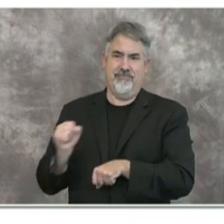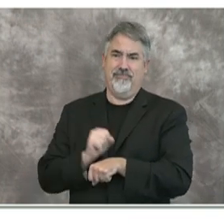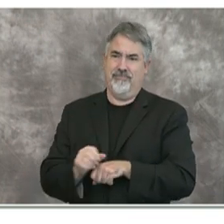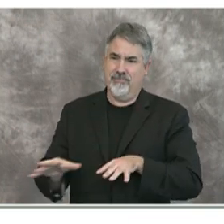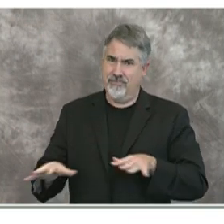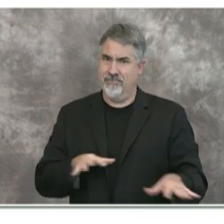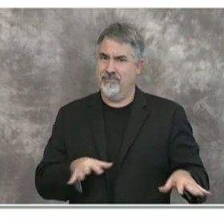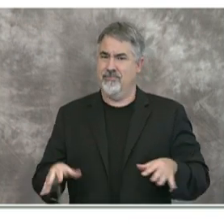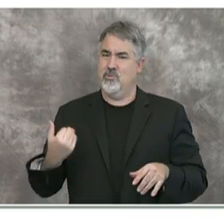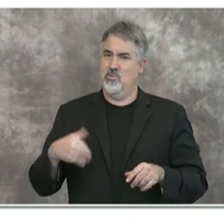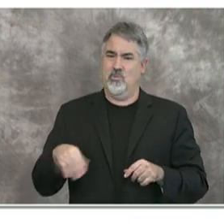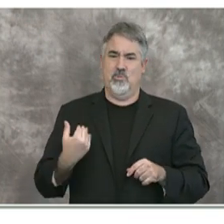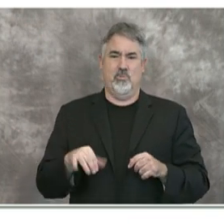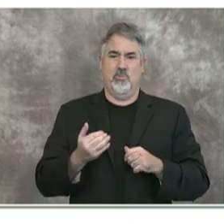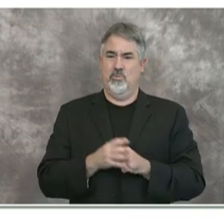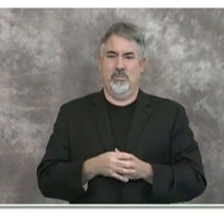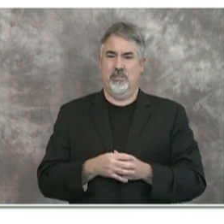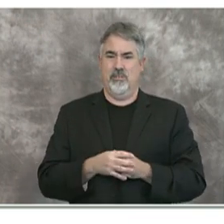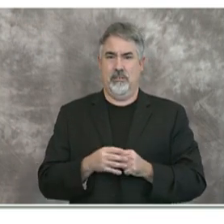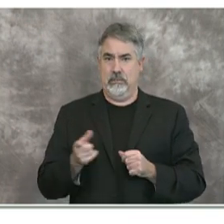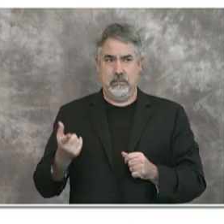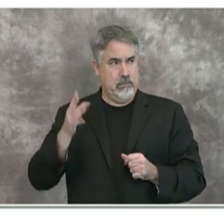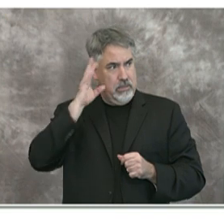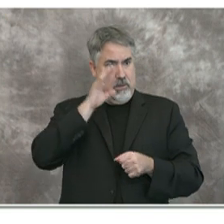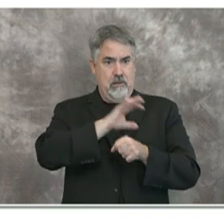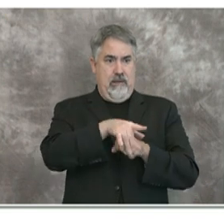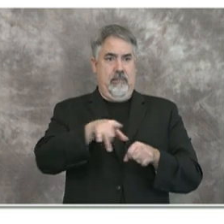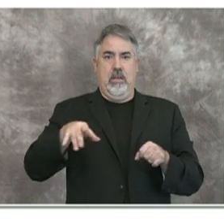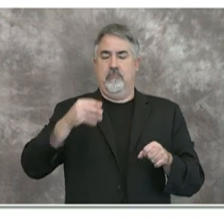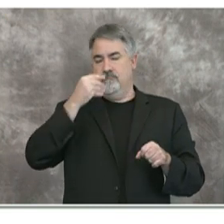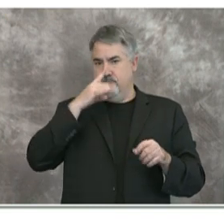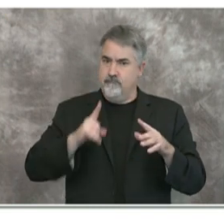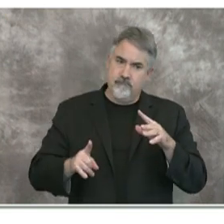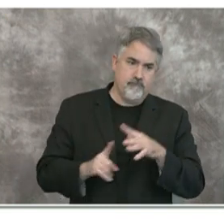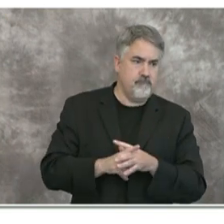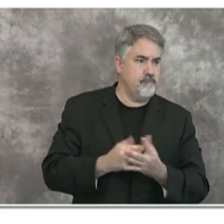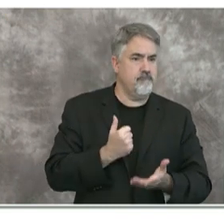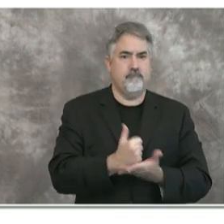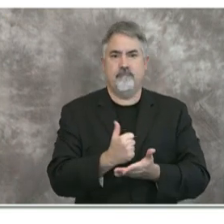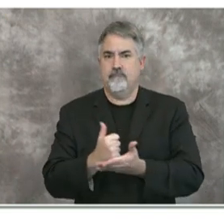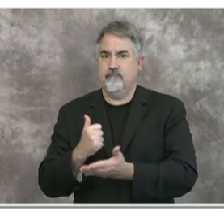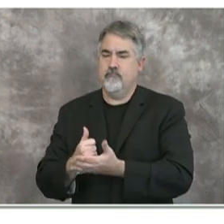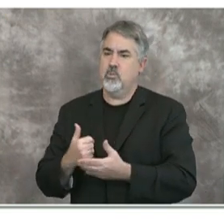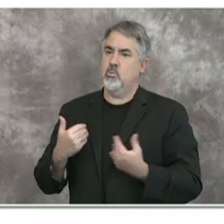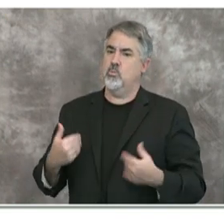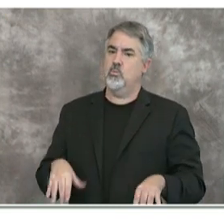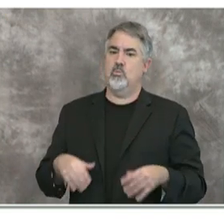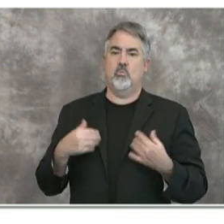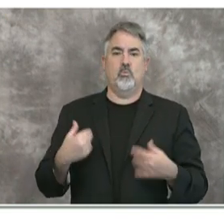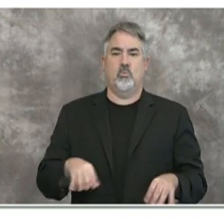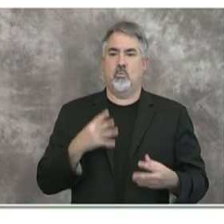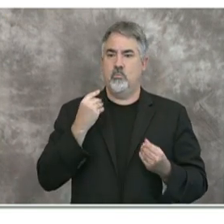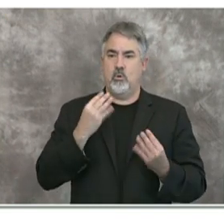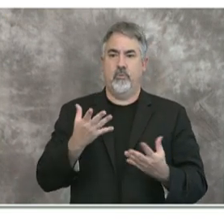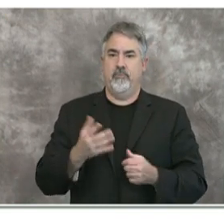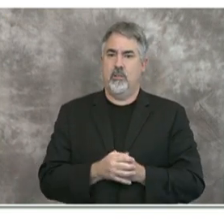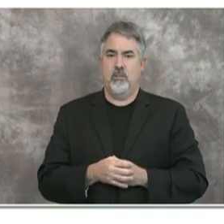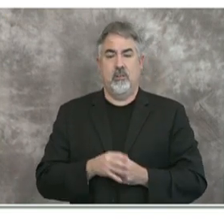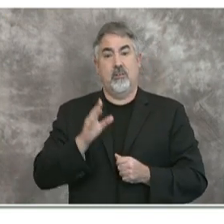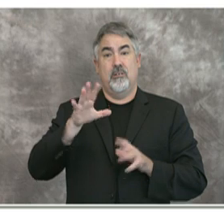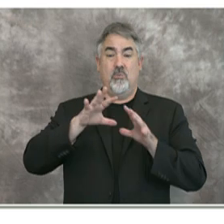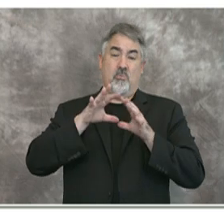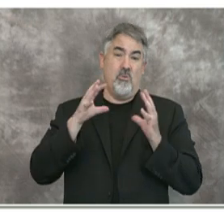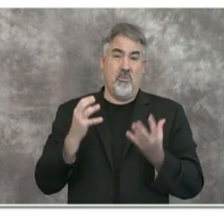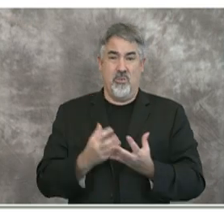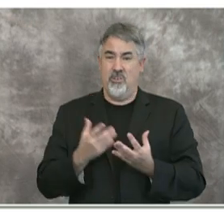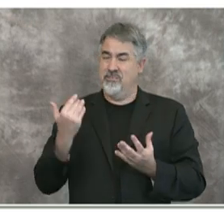responded in the face of this public crisis, the global COVID-19 pandemic. Our nurses are